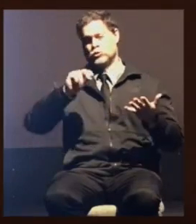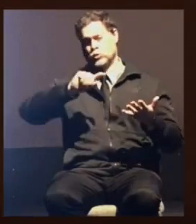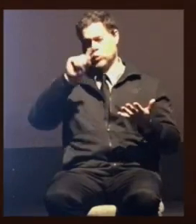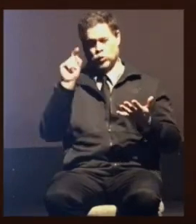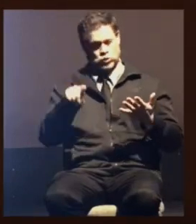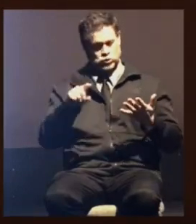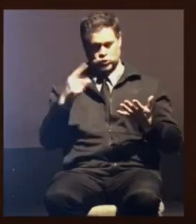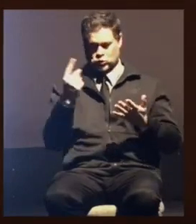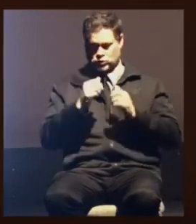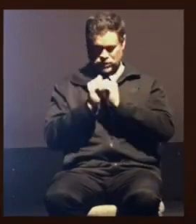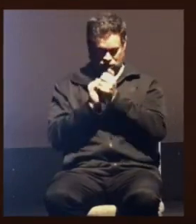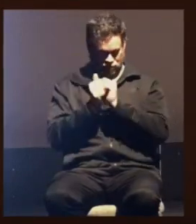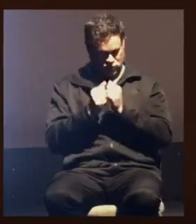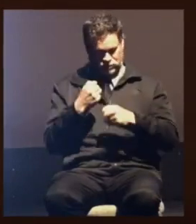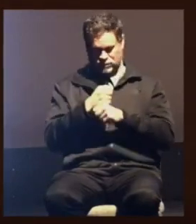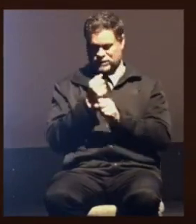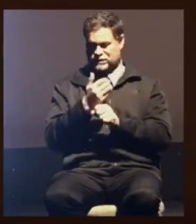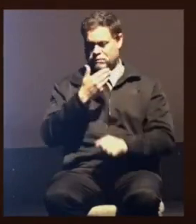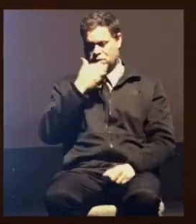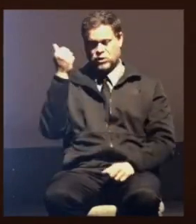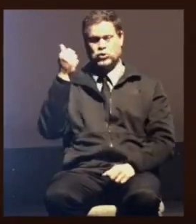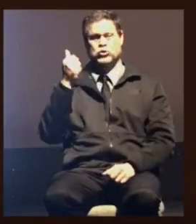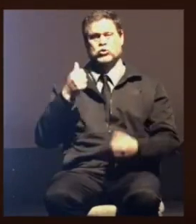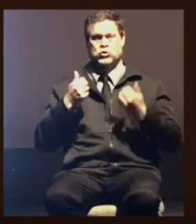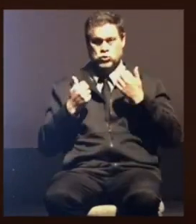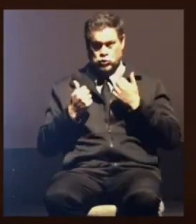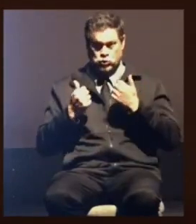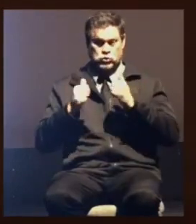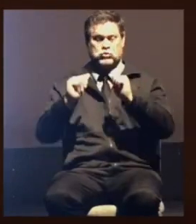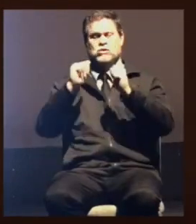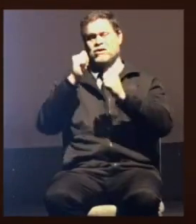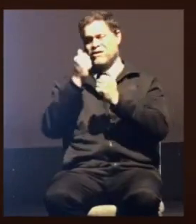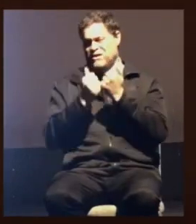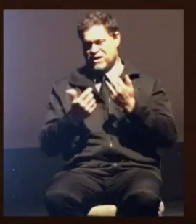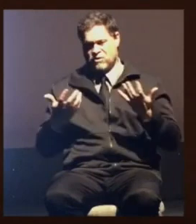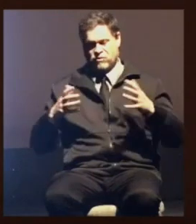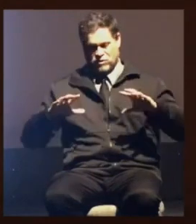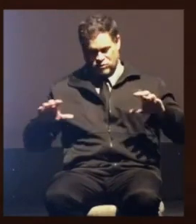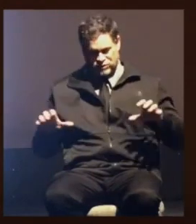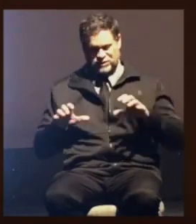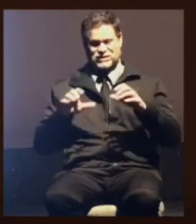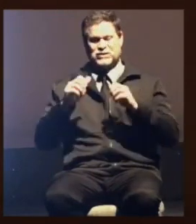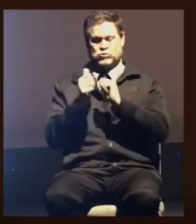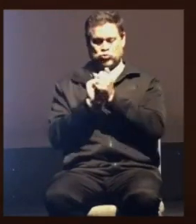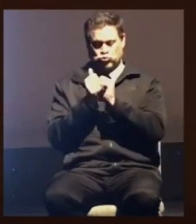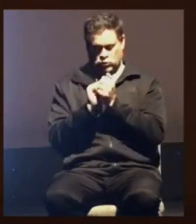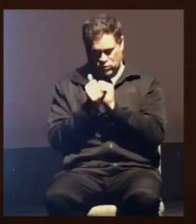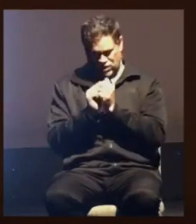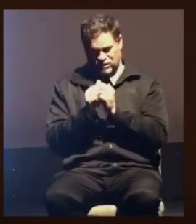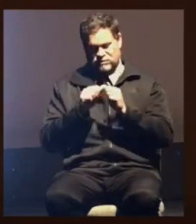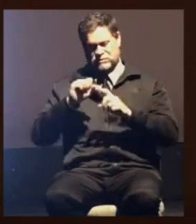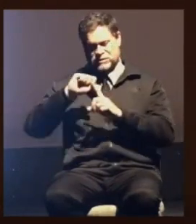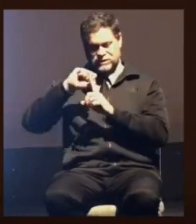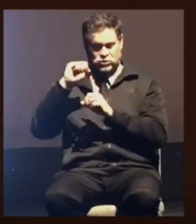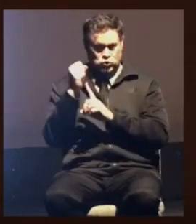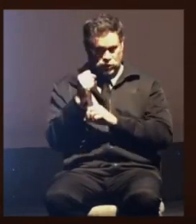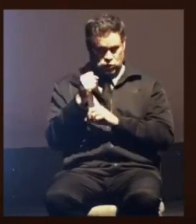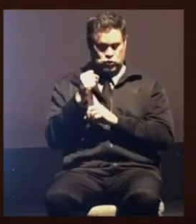there's competition makes us better. We tried to, in everything we did in practice, create competitive